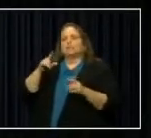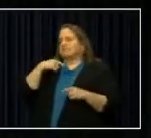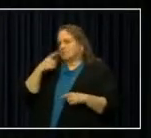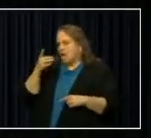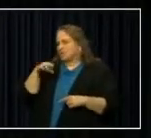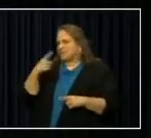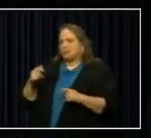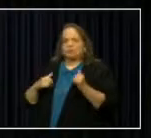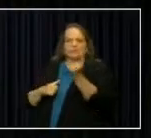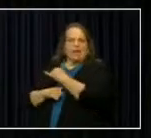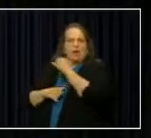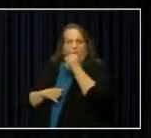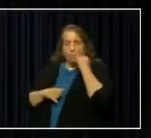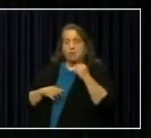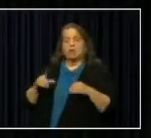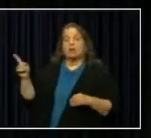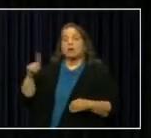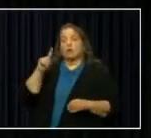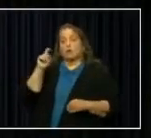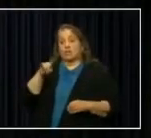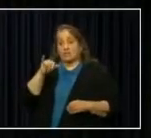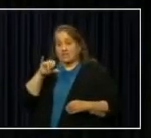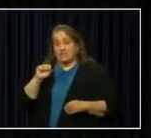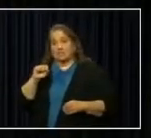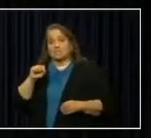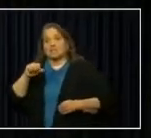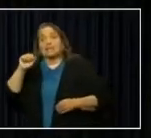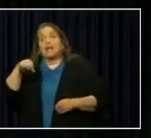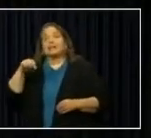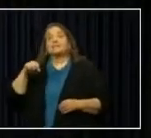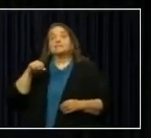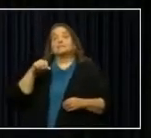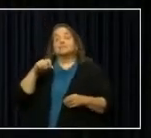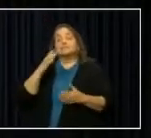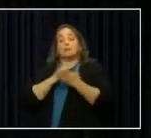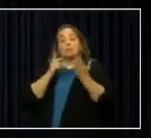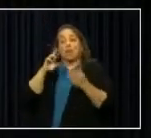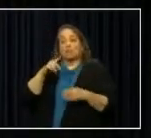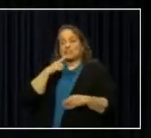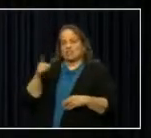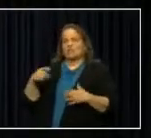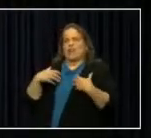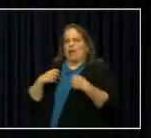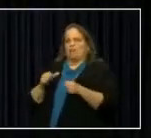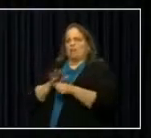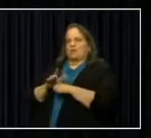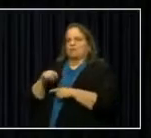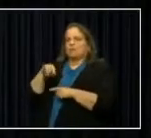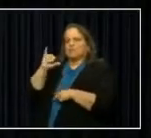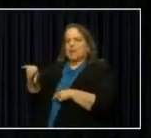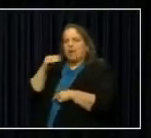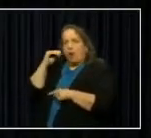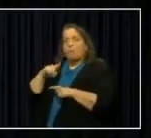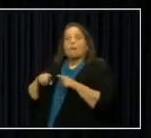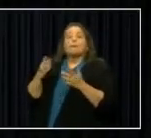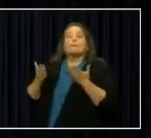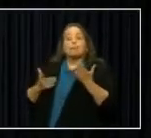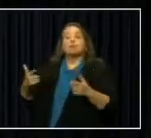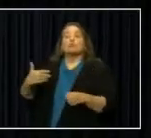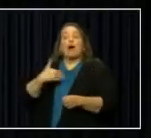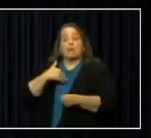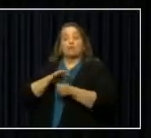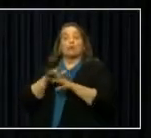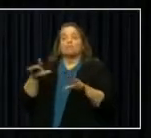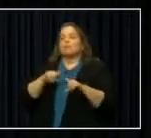are some individuals that have symptoms, but hopefully they are healthy enough in a place where their doctors, without testing,